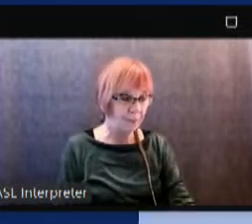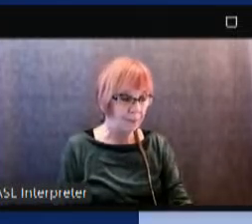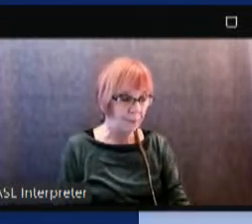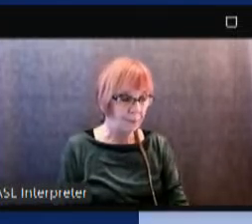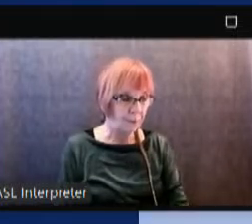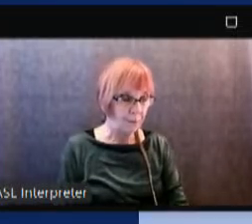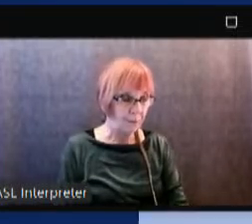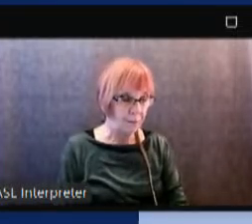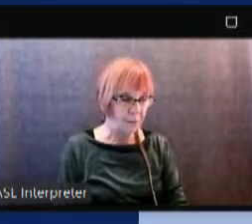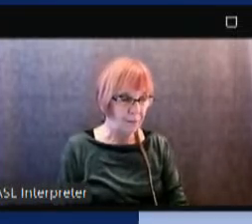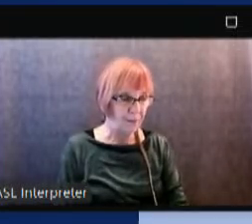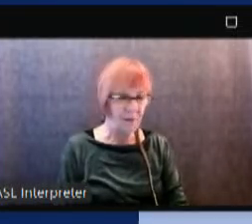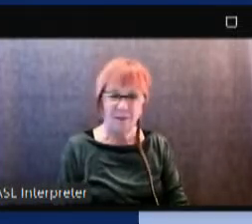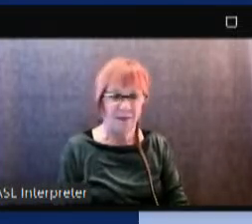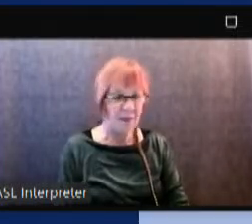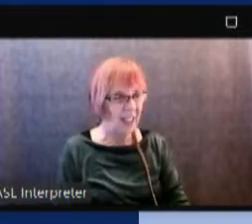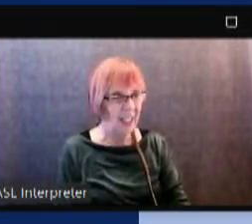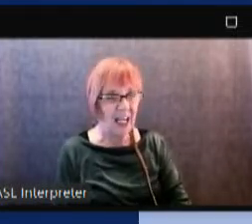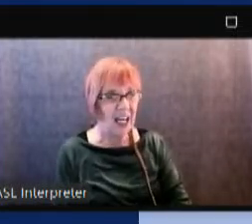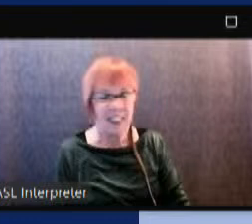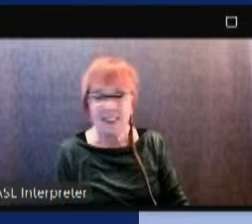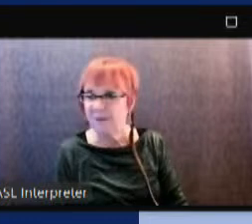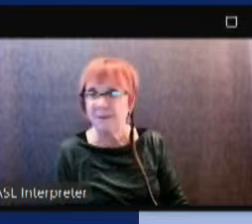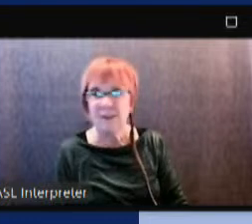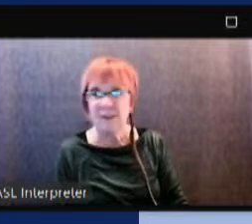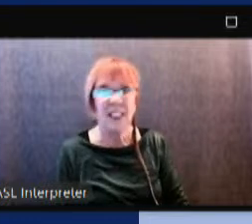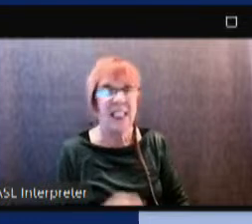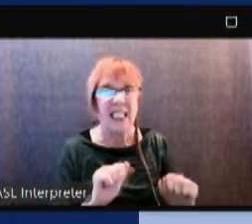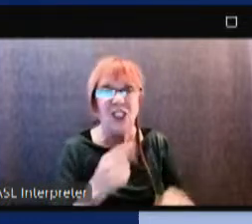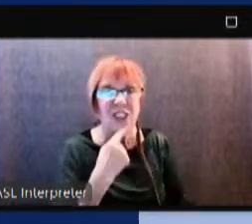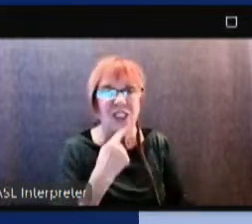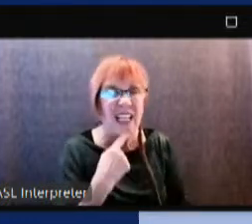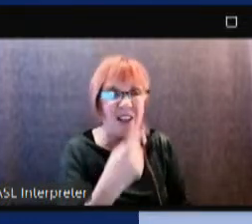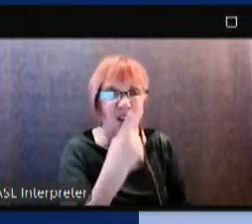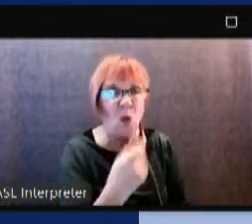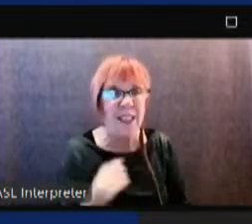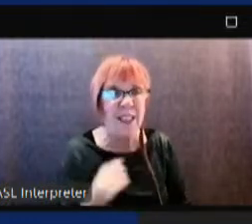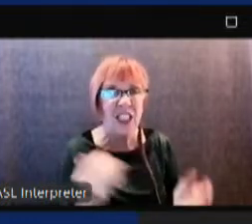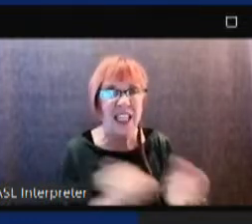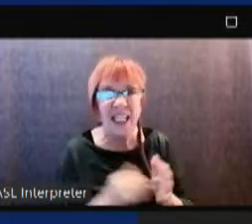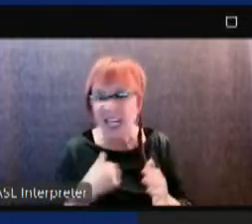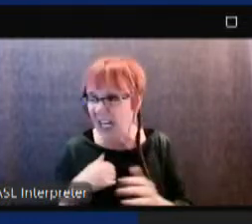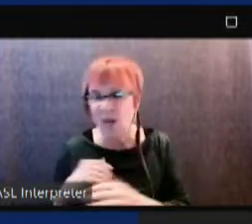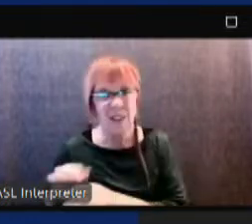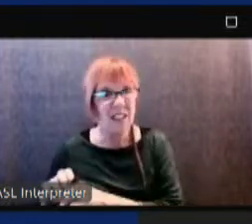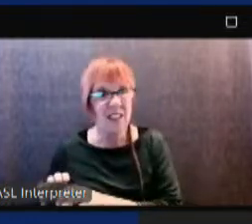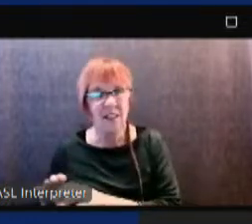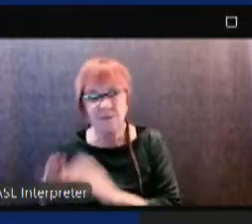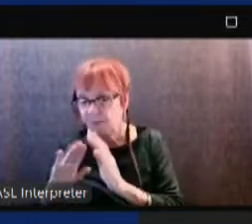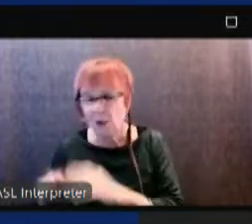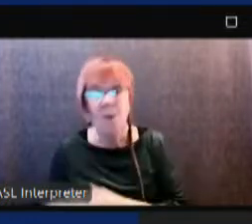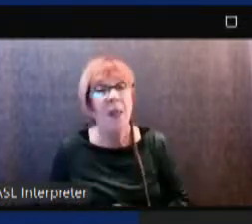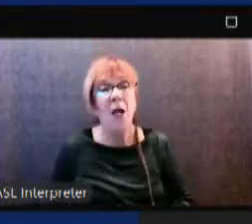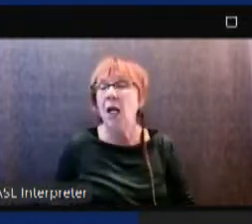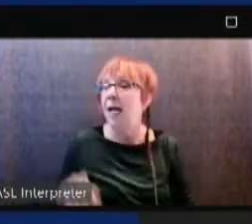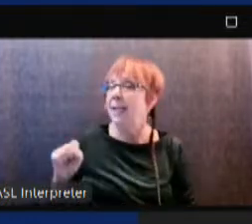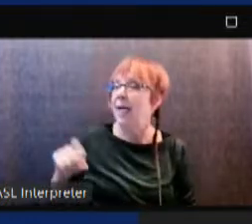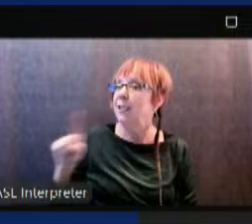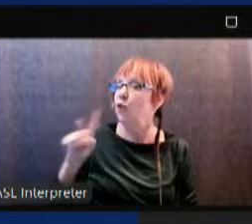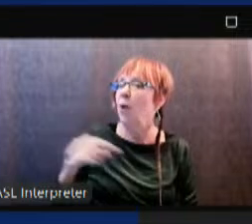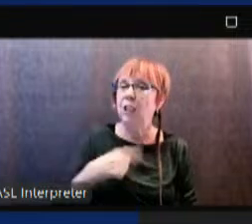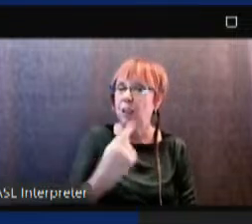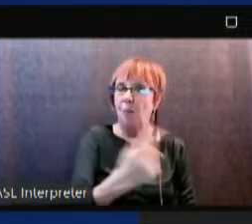Say that one more time. Sorry about that. I was responding to a chat question there. Sure. So the question is for someone whose home is